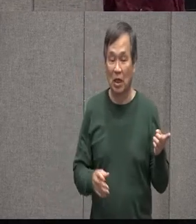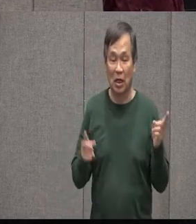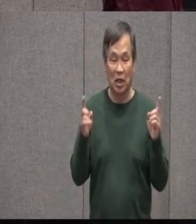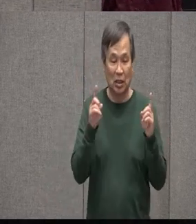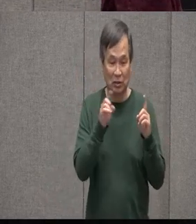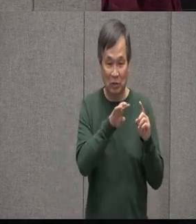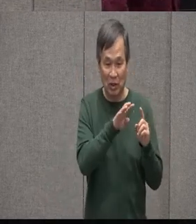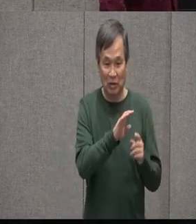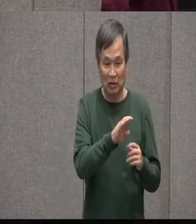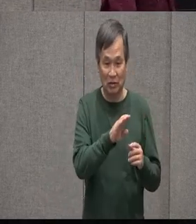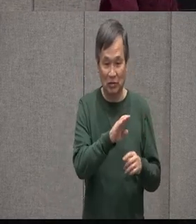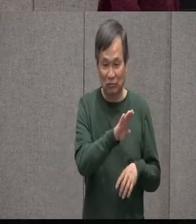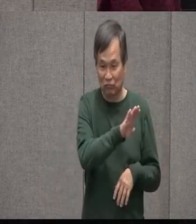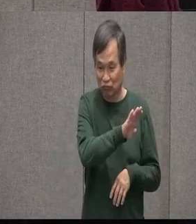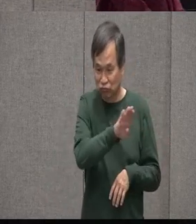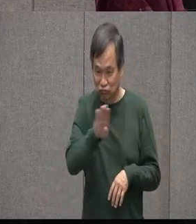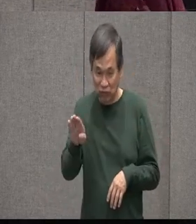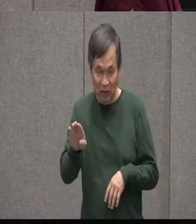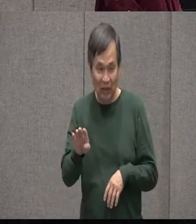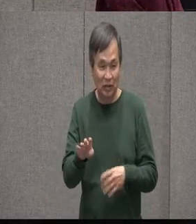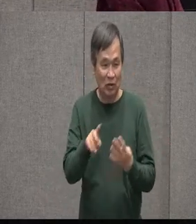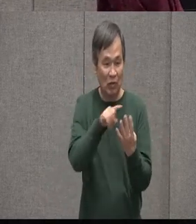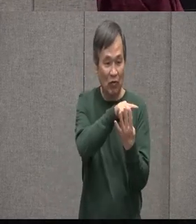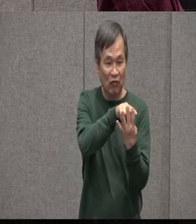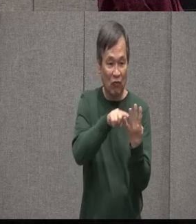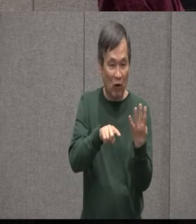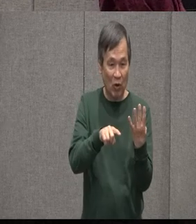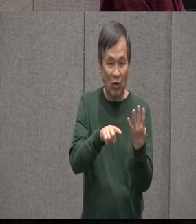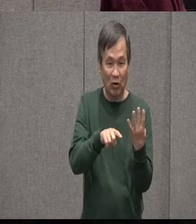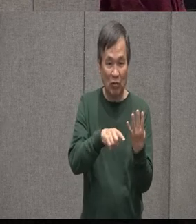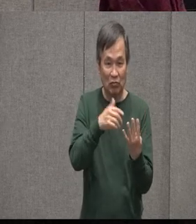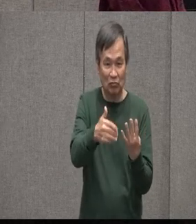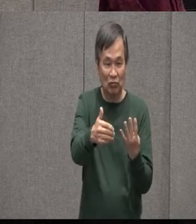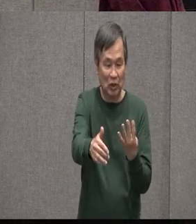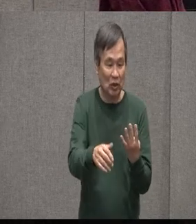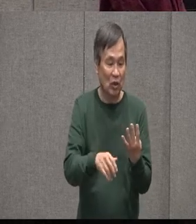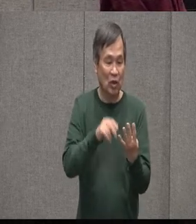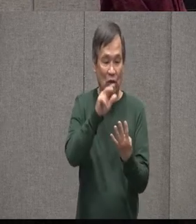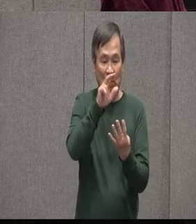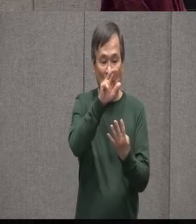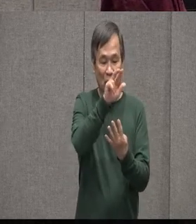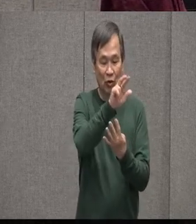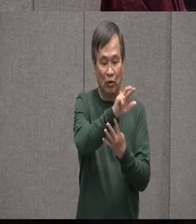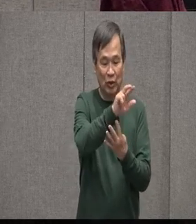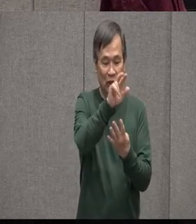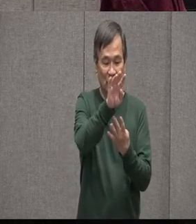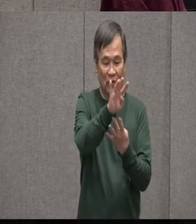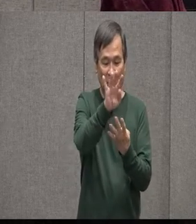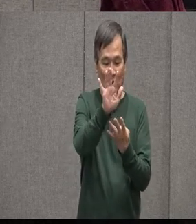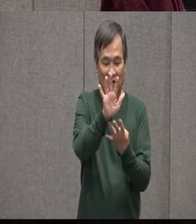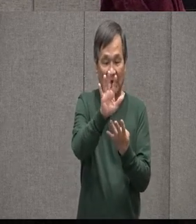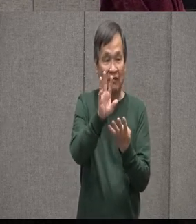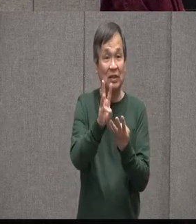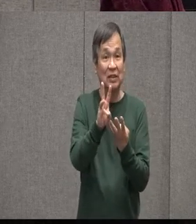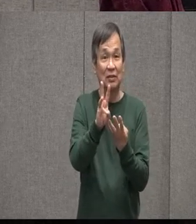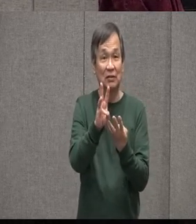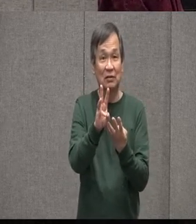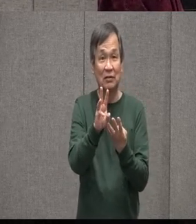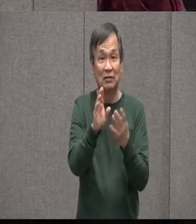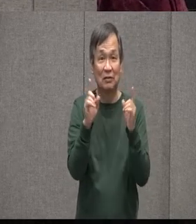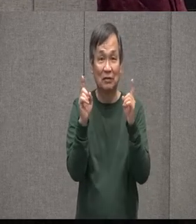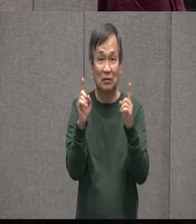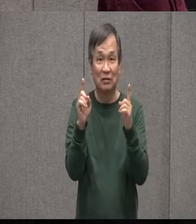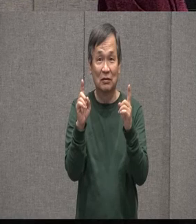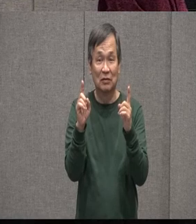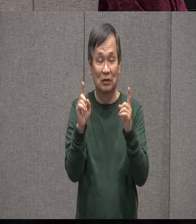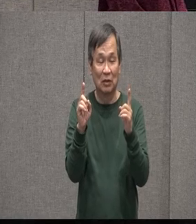a sequence of four. So I'm gonna keep my three, four, five, and six. And I still